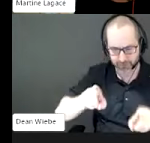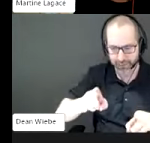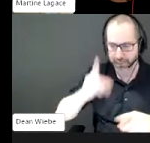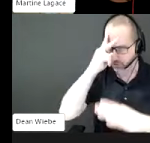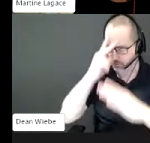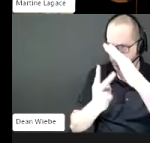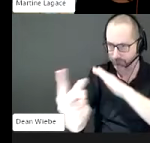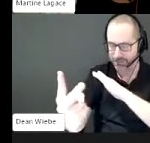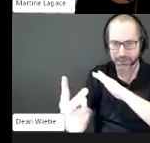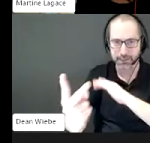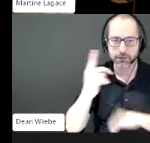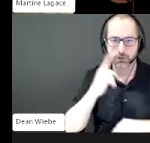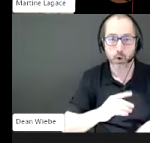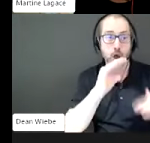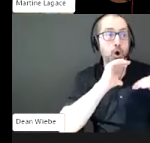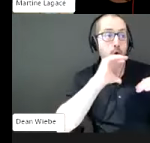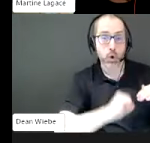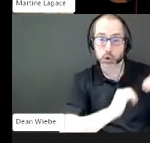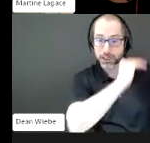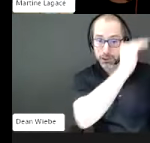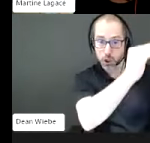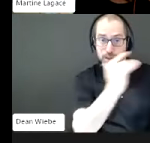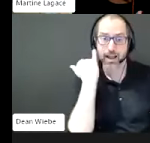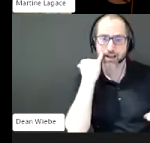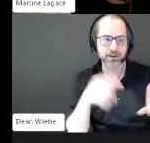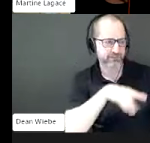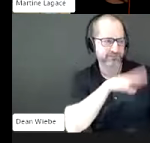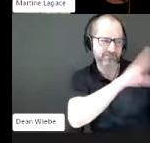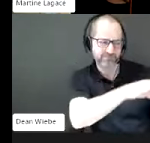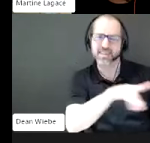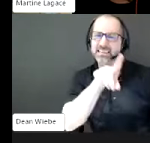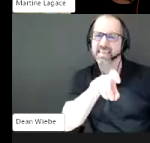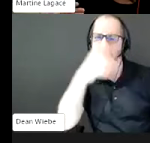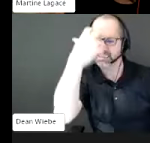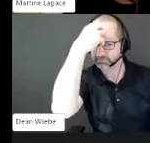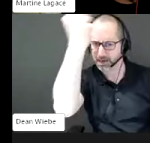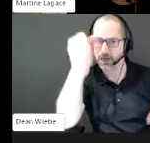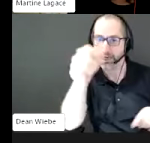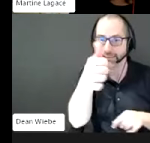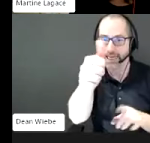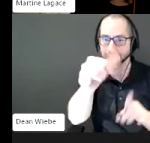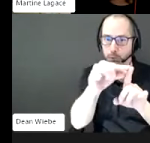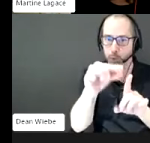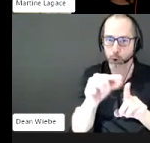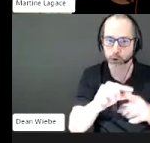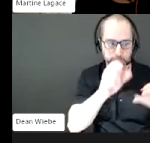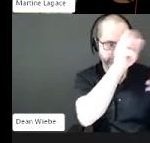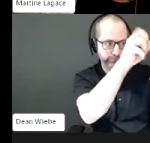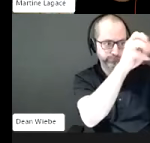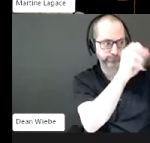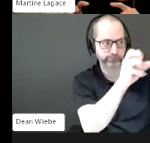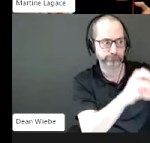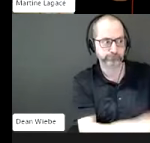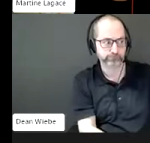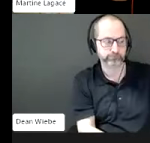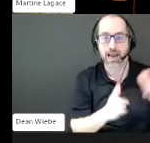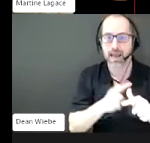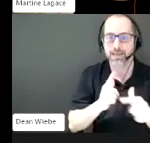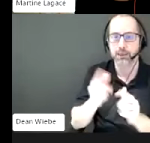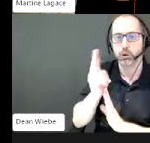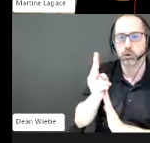older adult, well, I'm going to test you on your memory, I'll ask you to retain 10 words, and I'll ask you these words in 2 minutes, just by